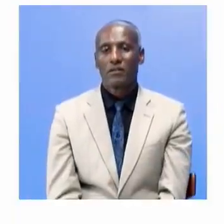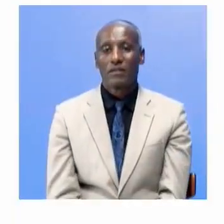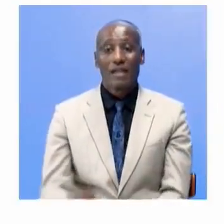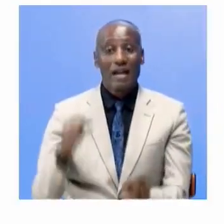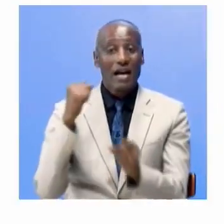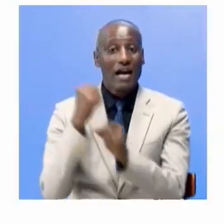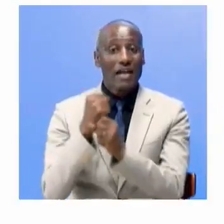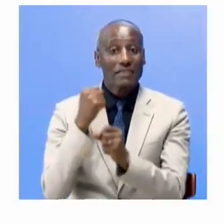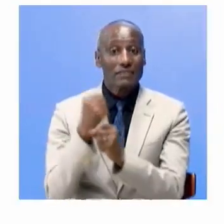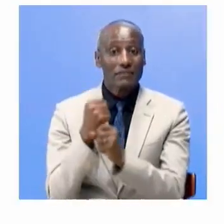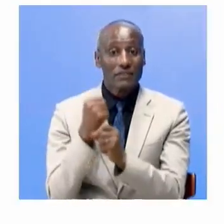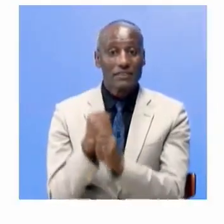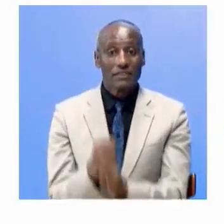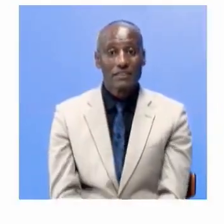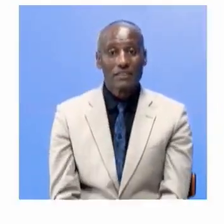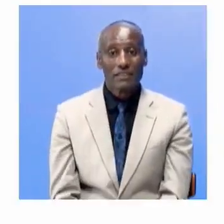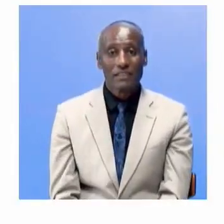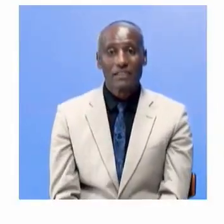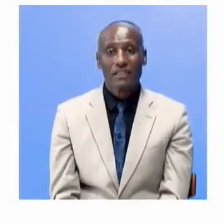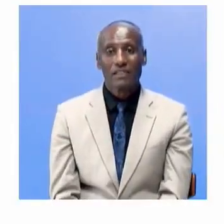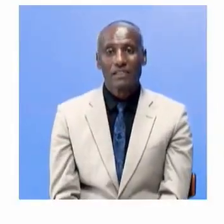Activity